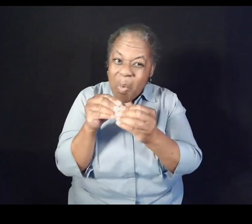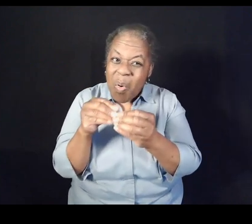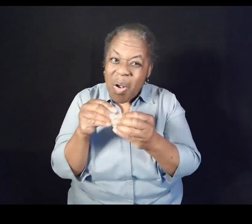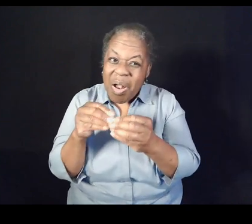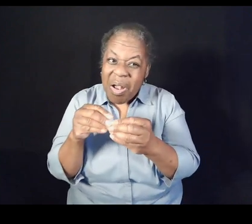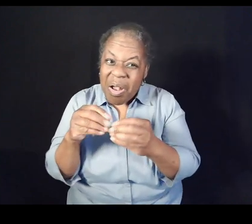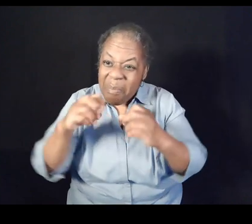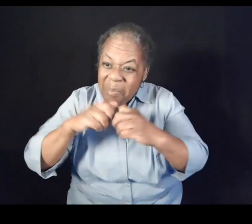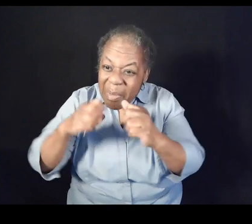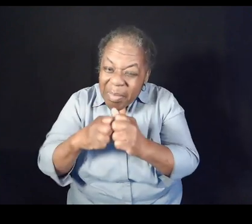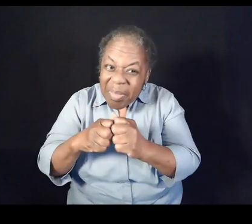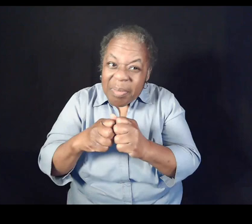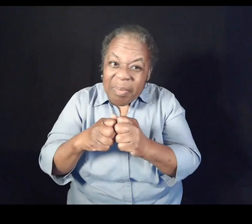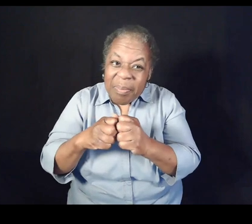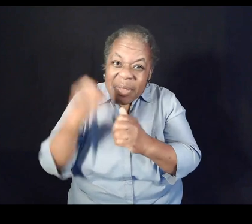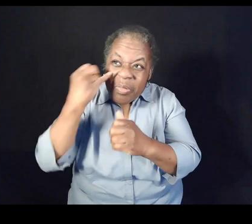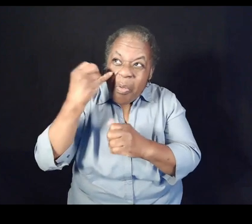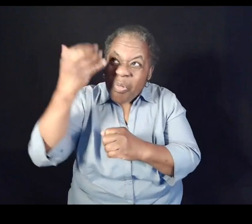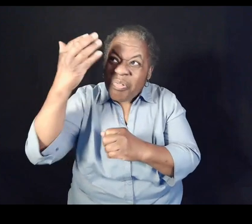exist.